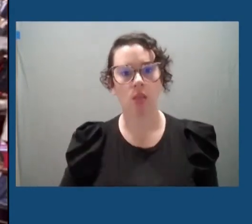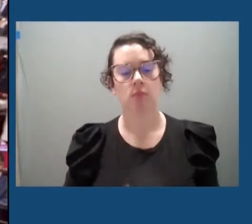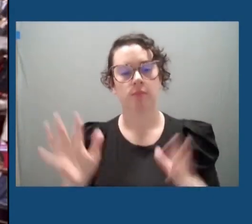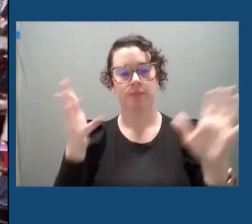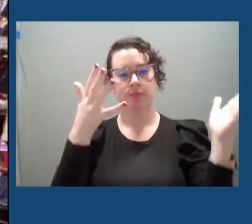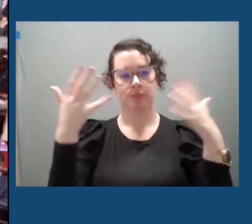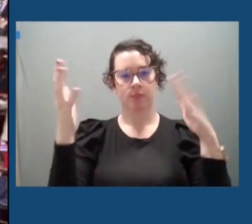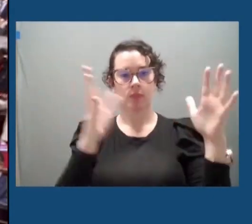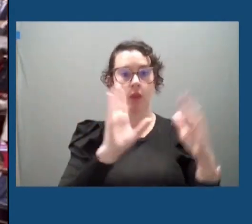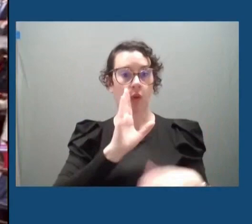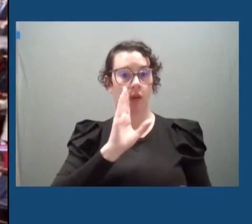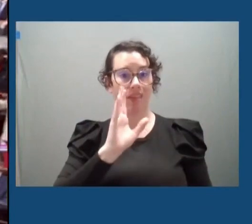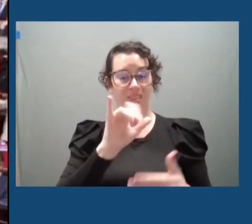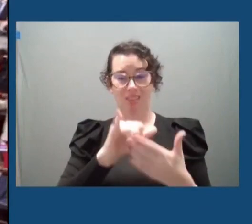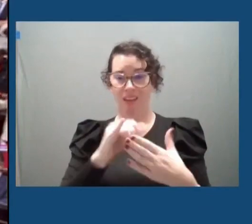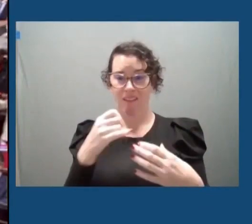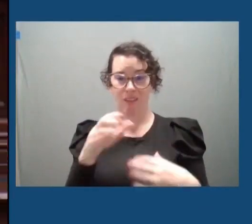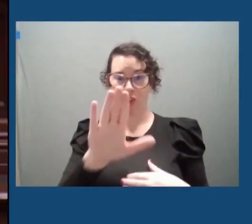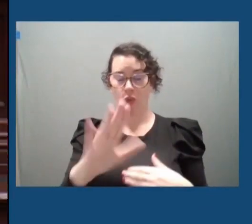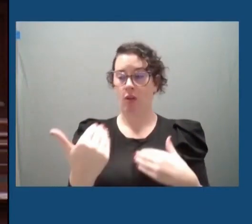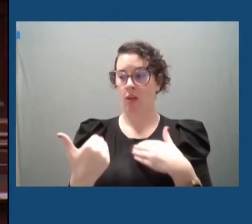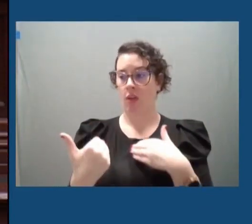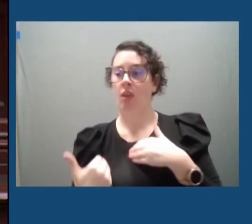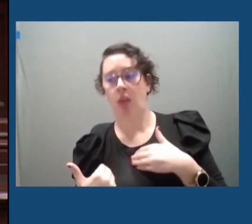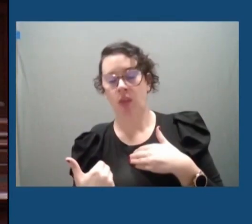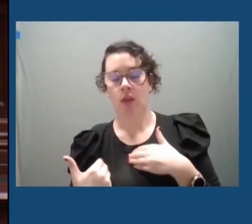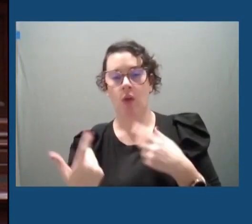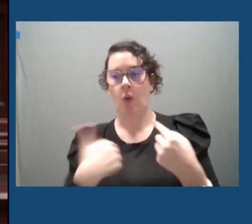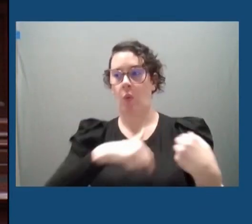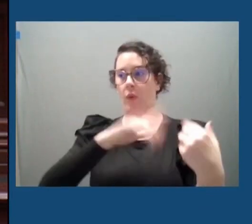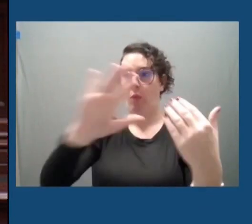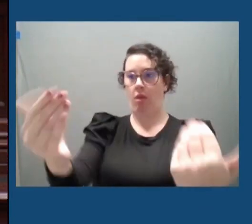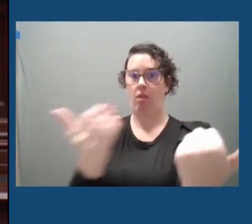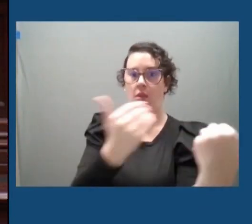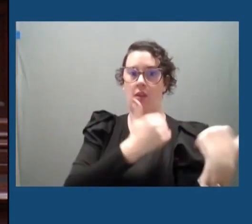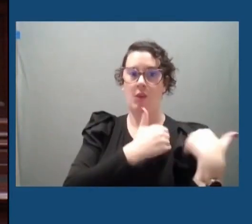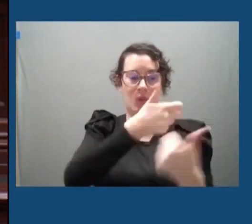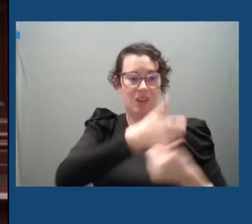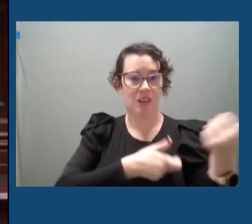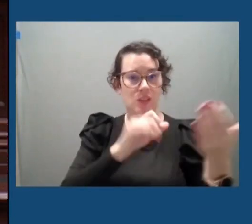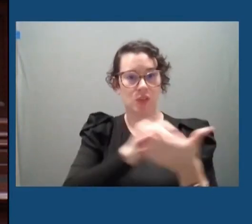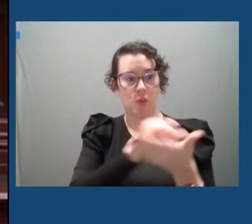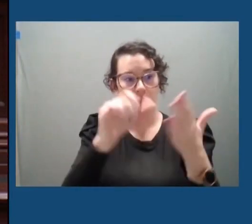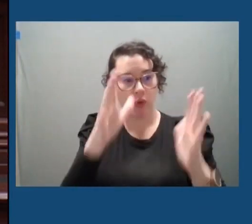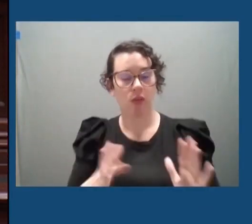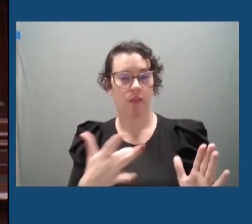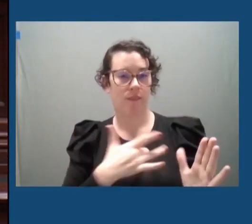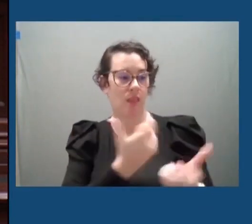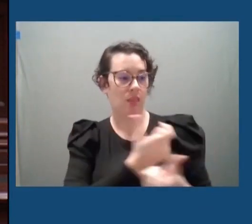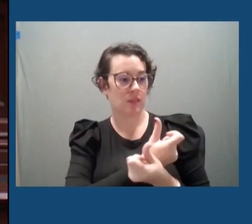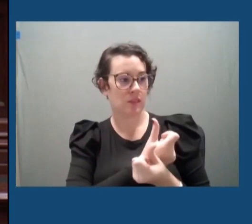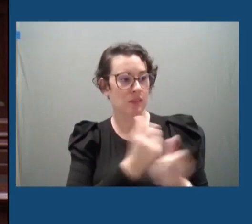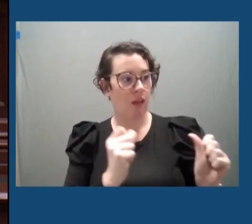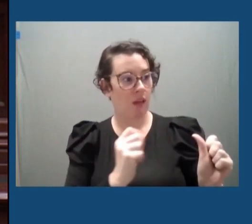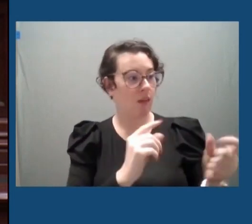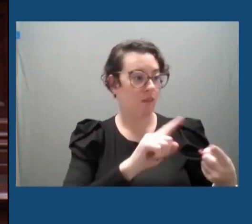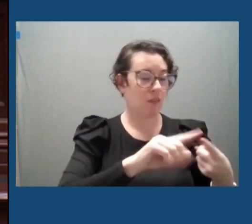We'll carry this fight until every New Yorker feels safe at home, at prayer, and at